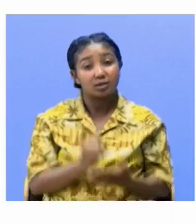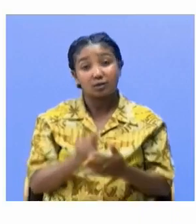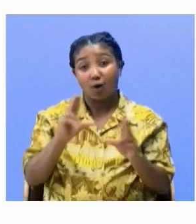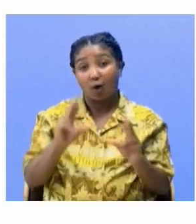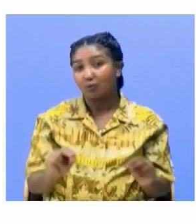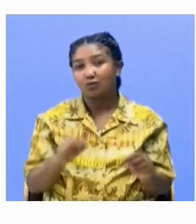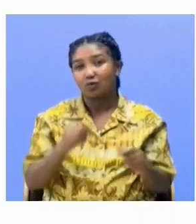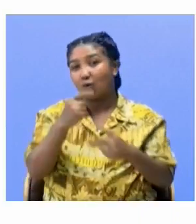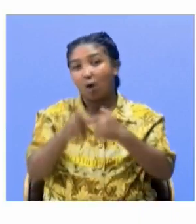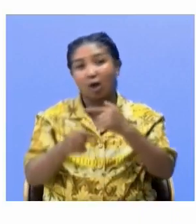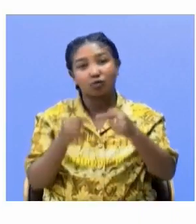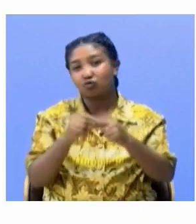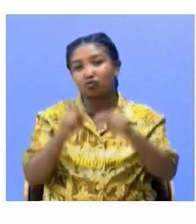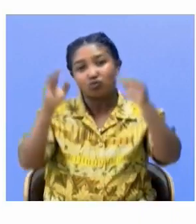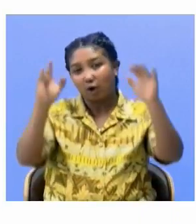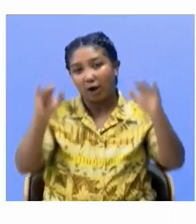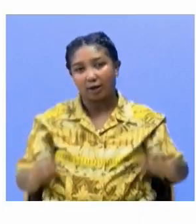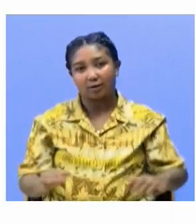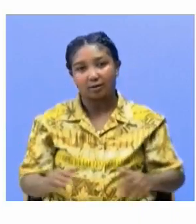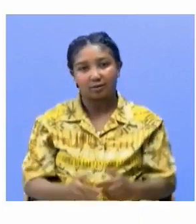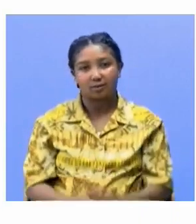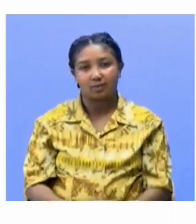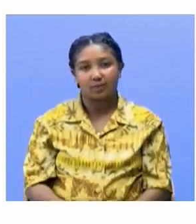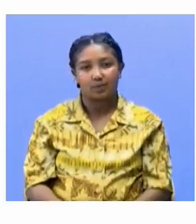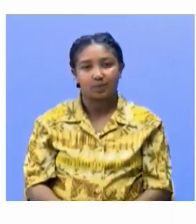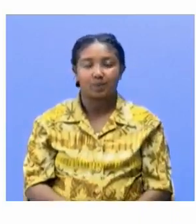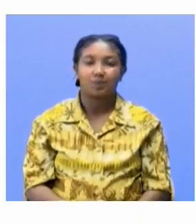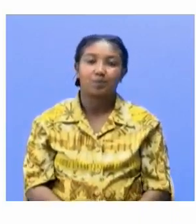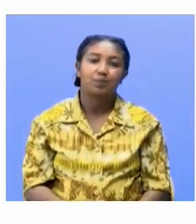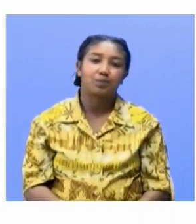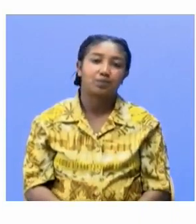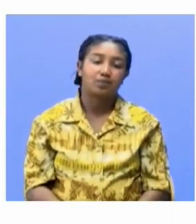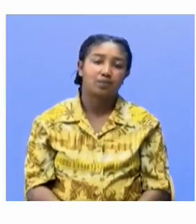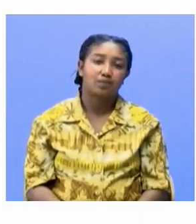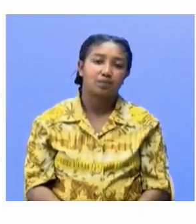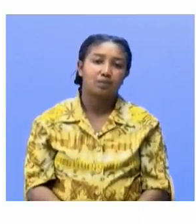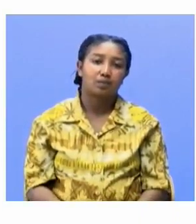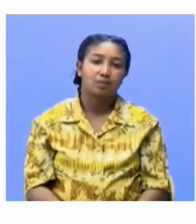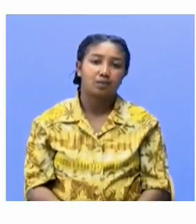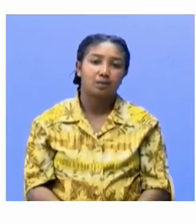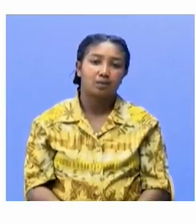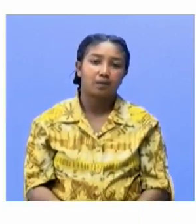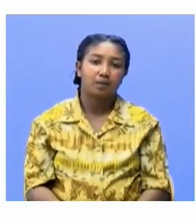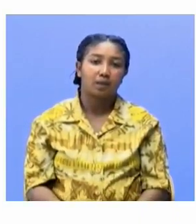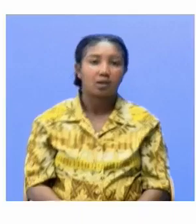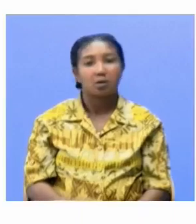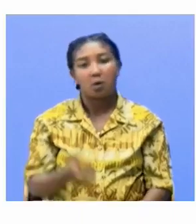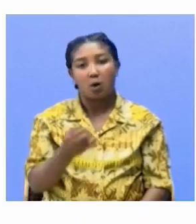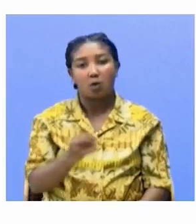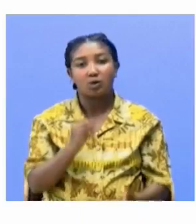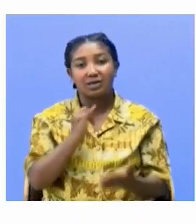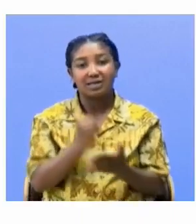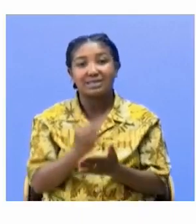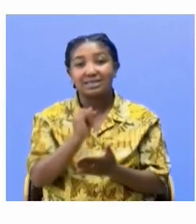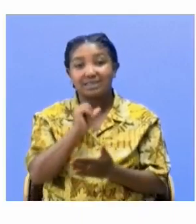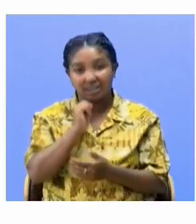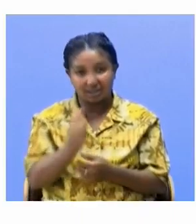rain. It is not, or it isn't,